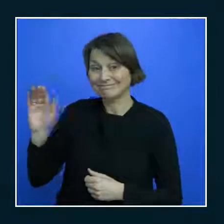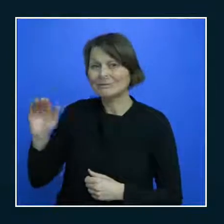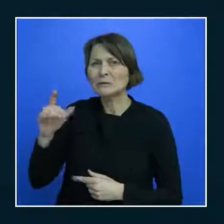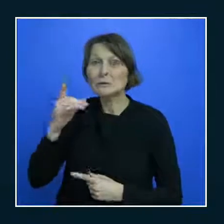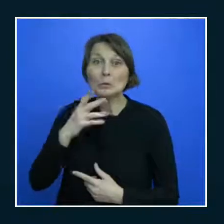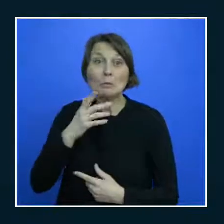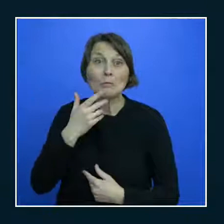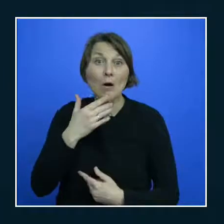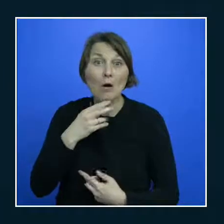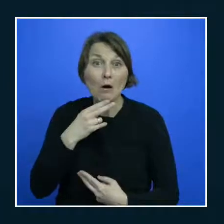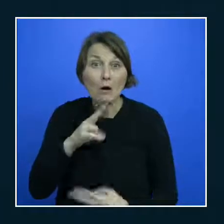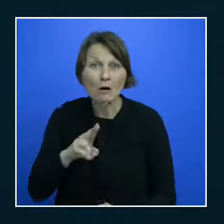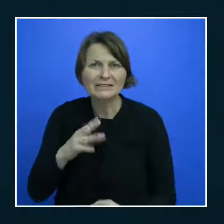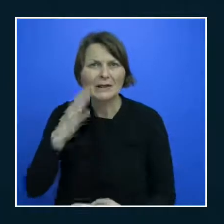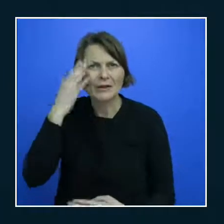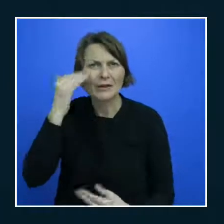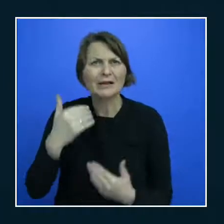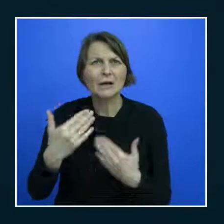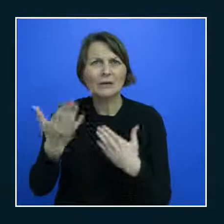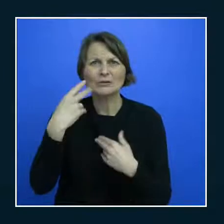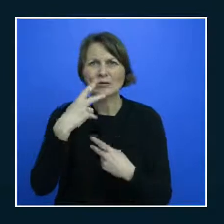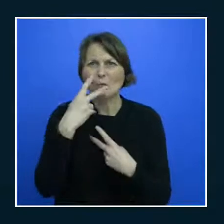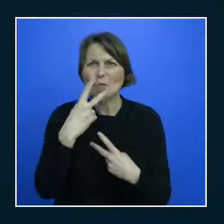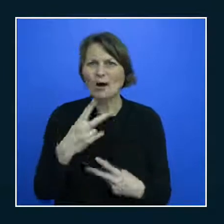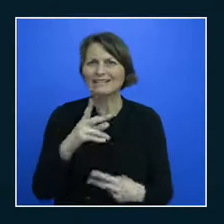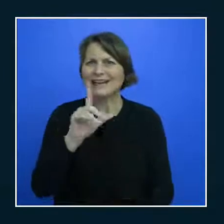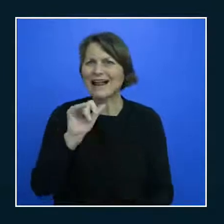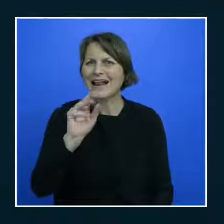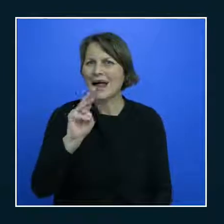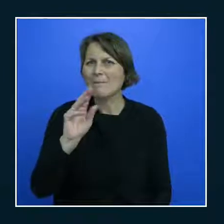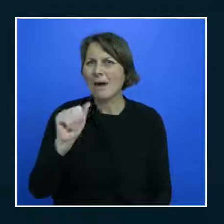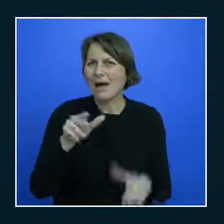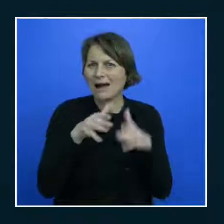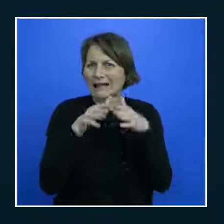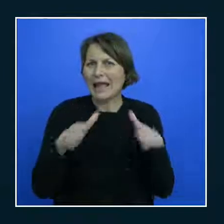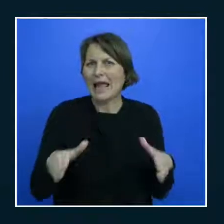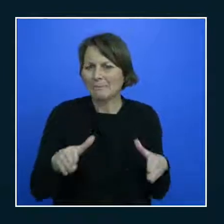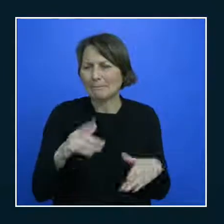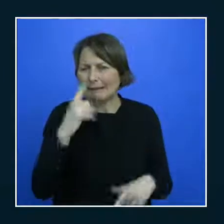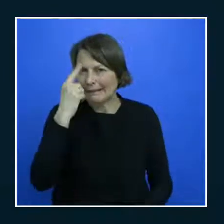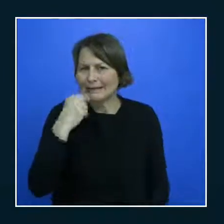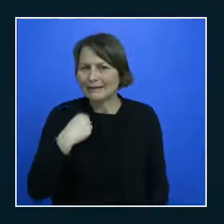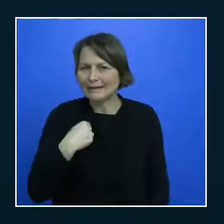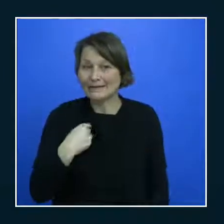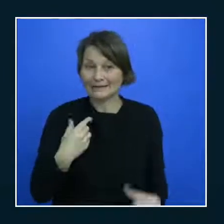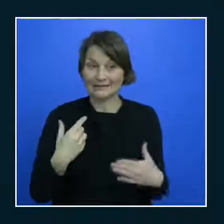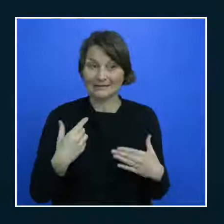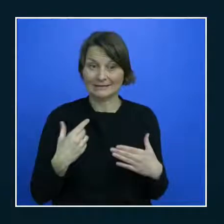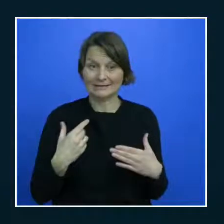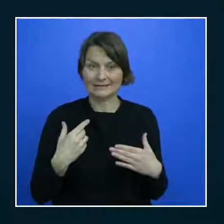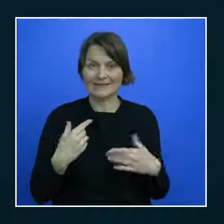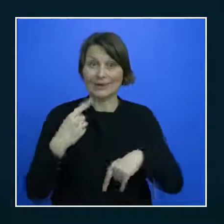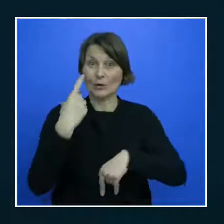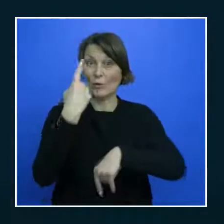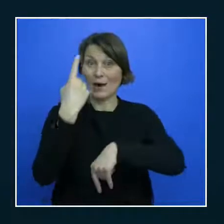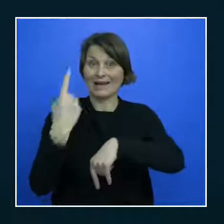Oh, Yes, not quite the But llama. that's not, But, yeah, that's fair not enough. on till at least an hour.